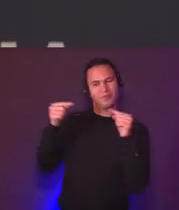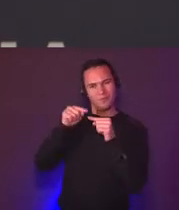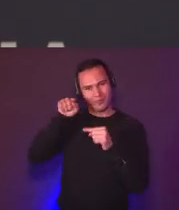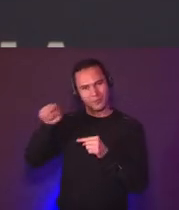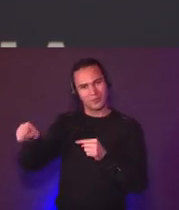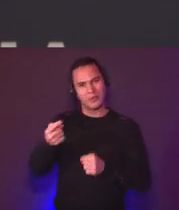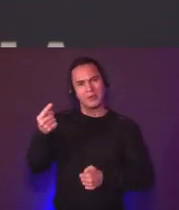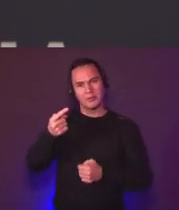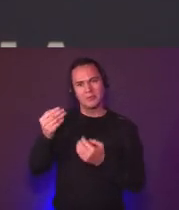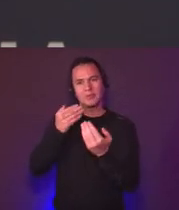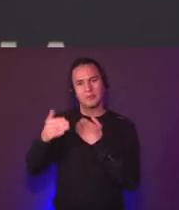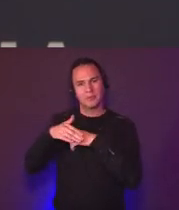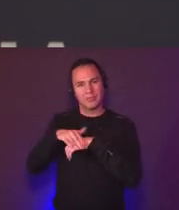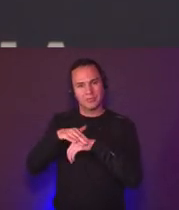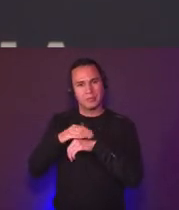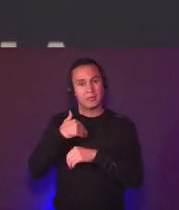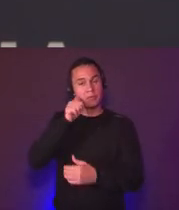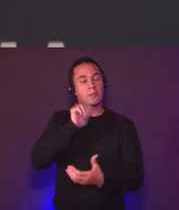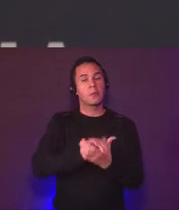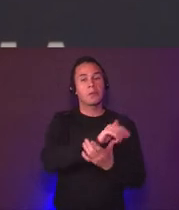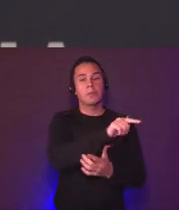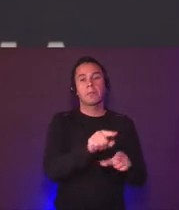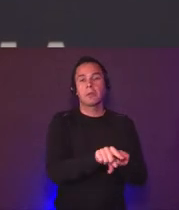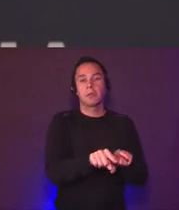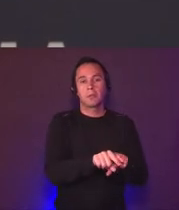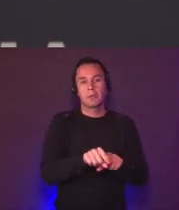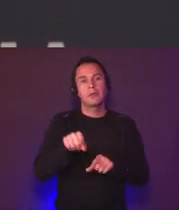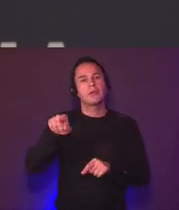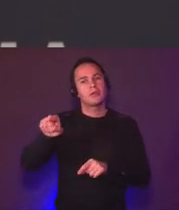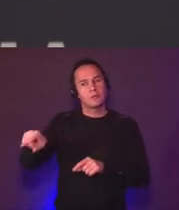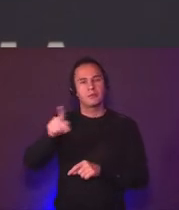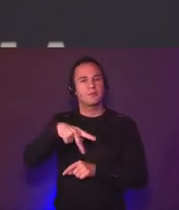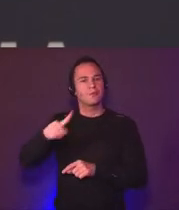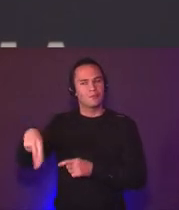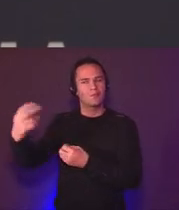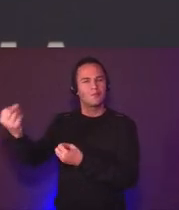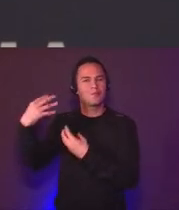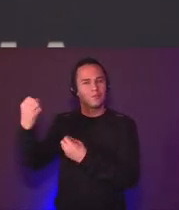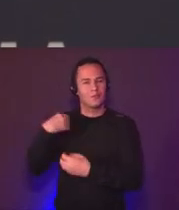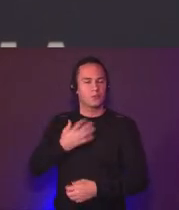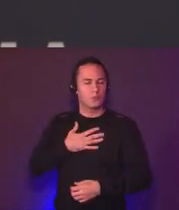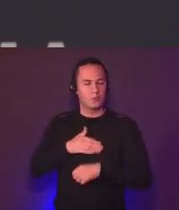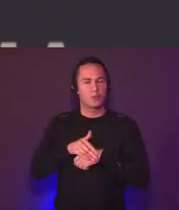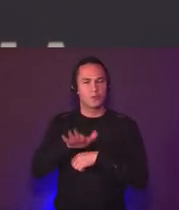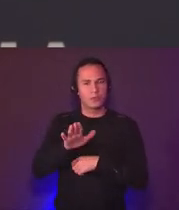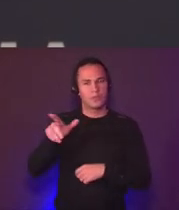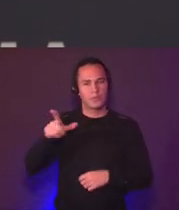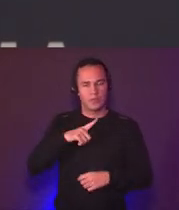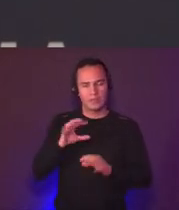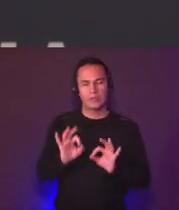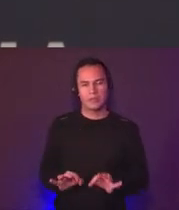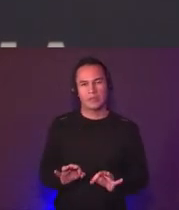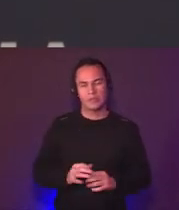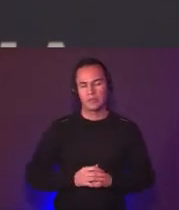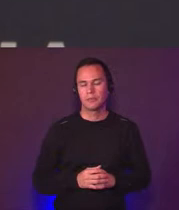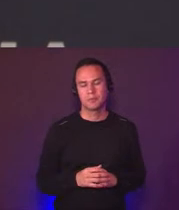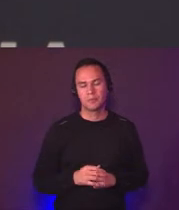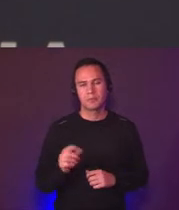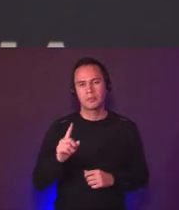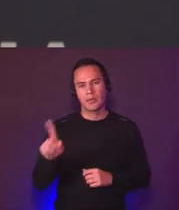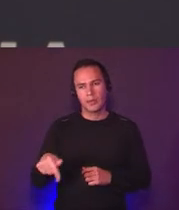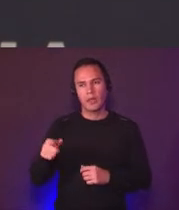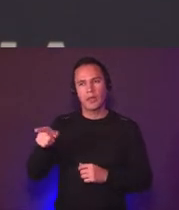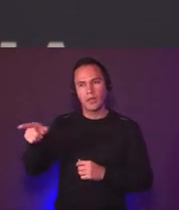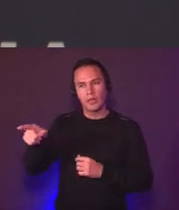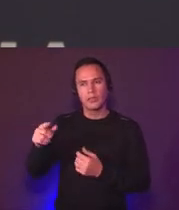with my wife. He was the best professor I've ever had, and we have corresponded over two decades, and yet we never could